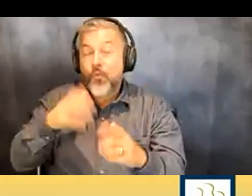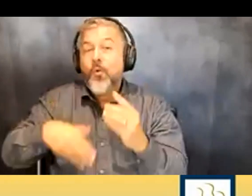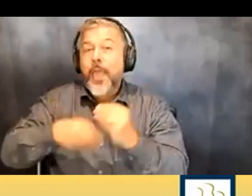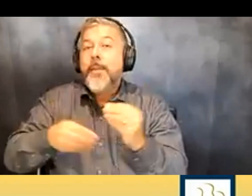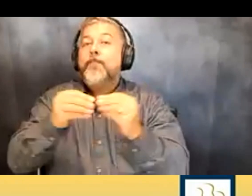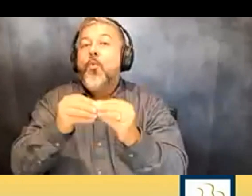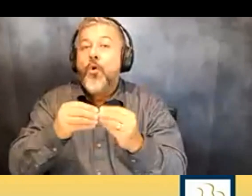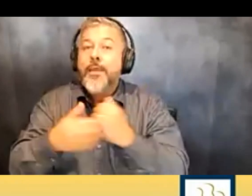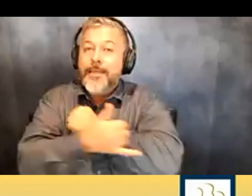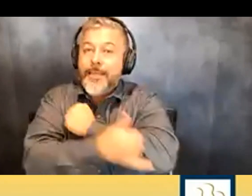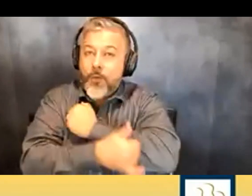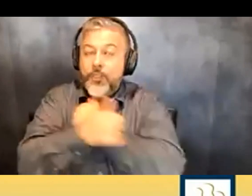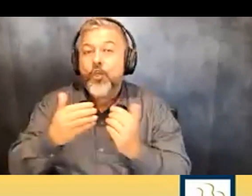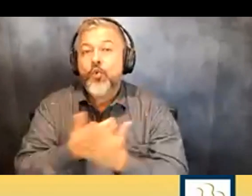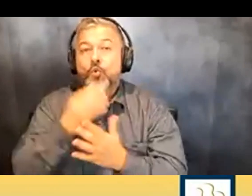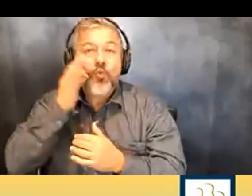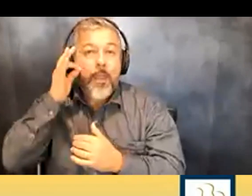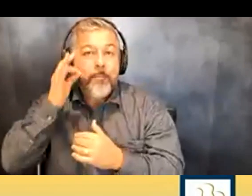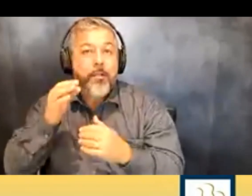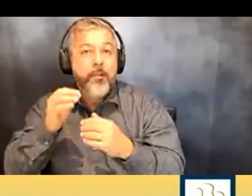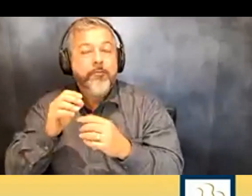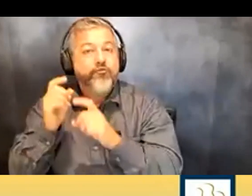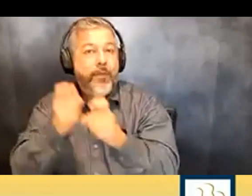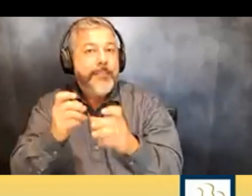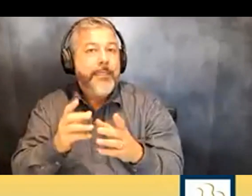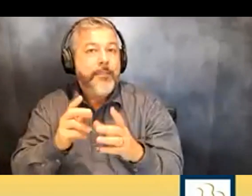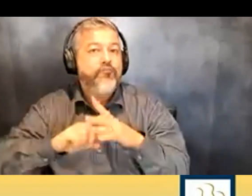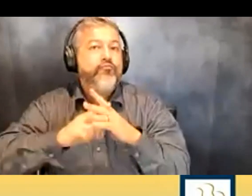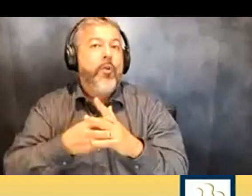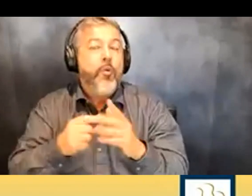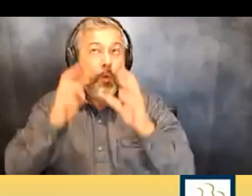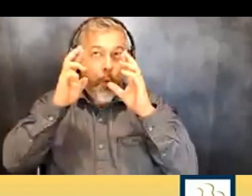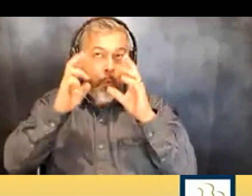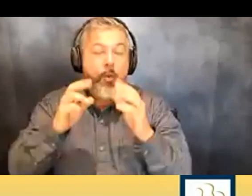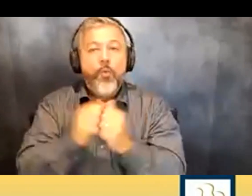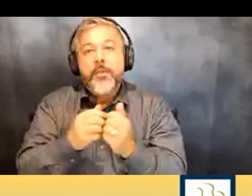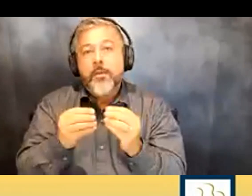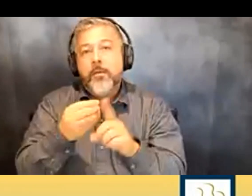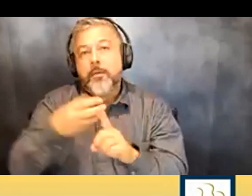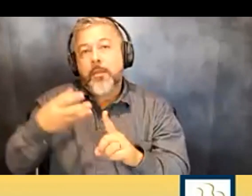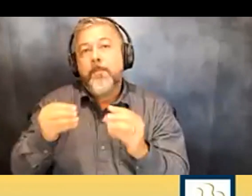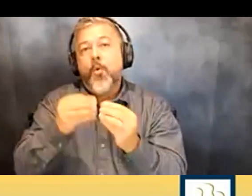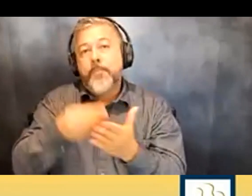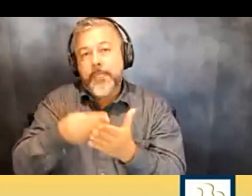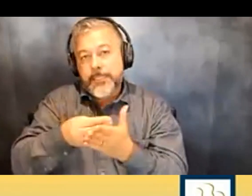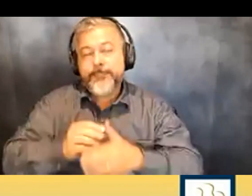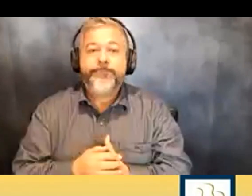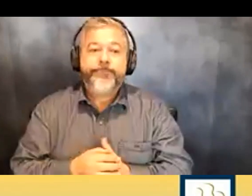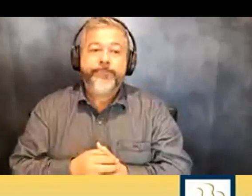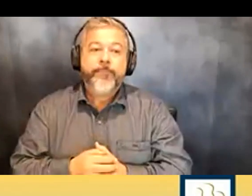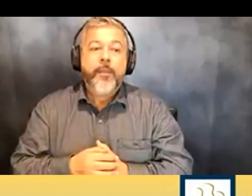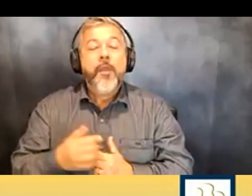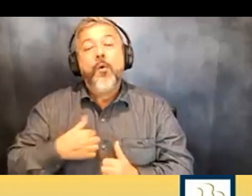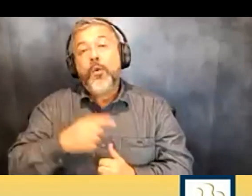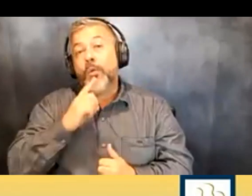new tribal agency grantees come on board. So that's one of the hopes for that expanded money. And we're really